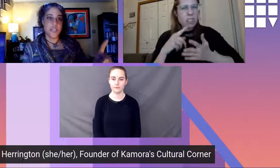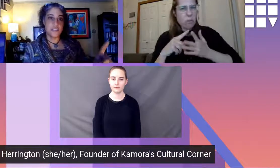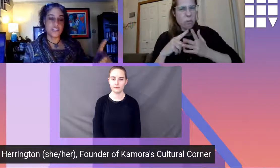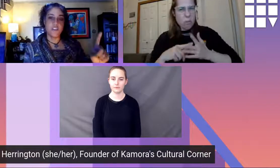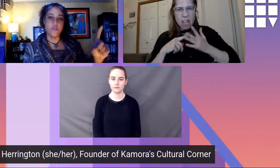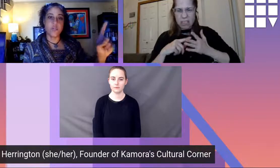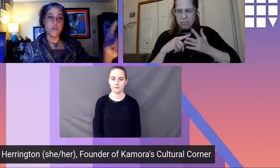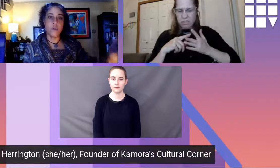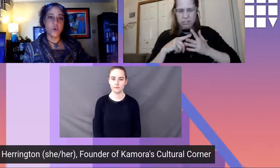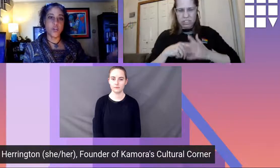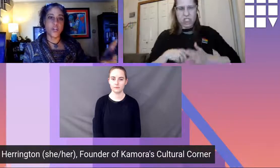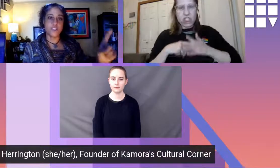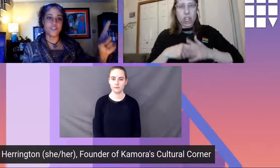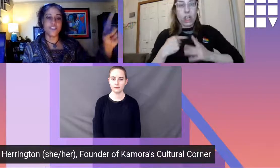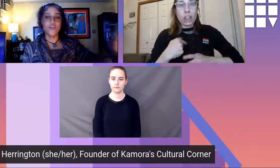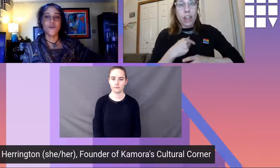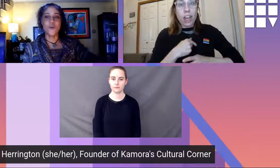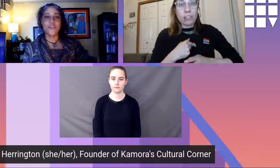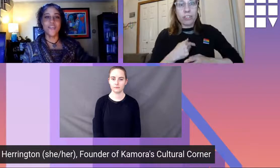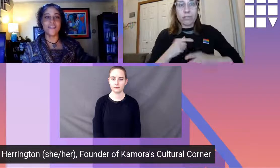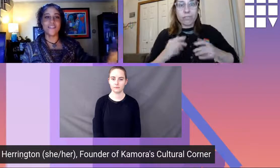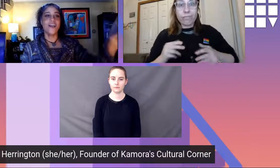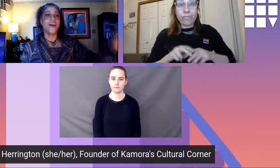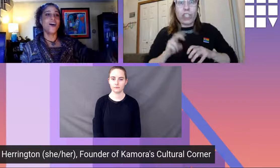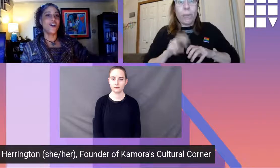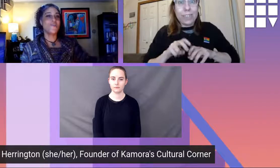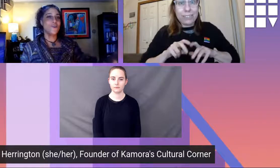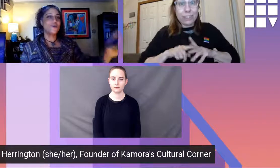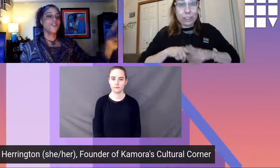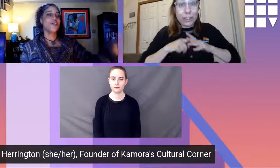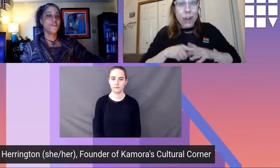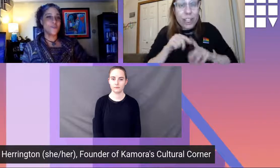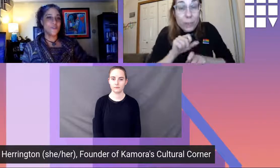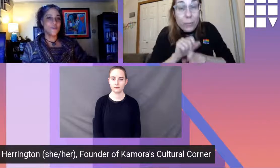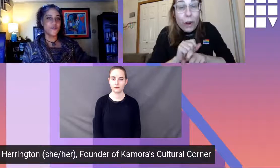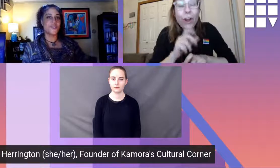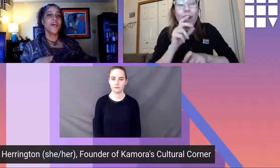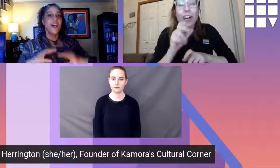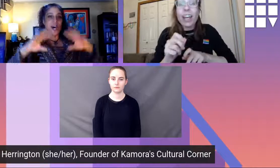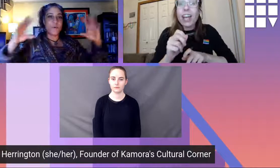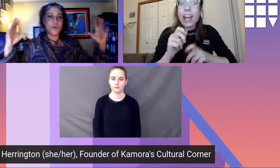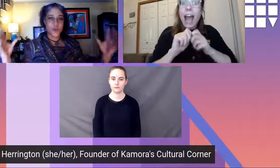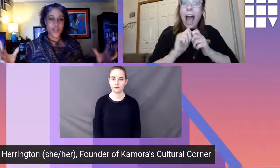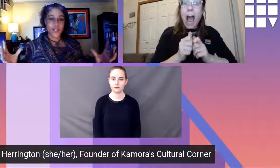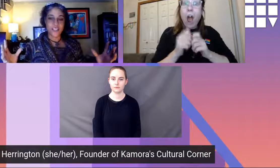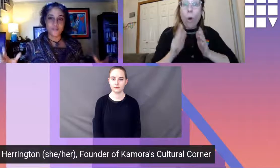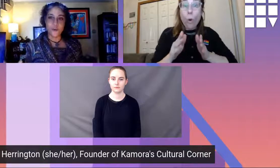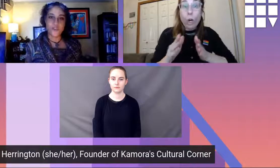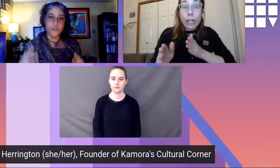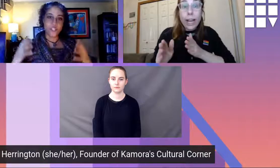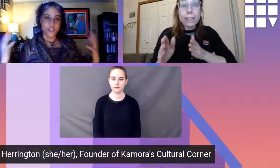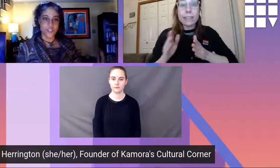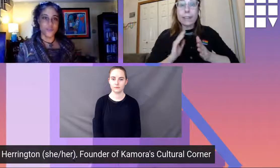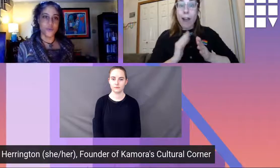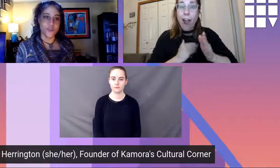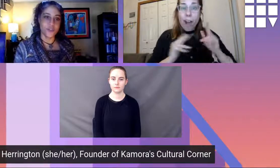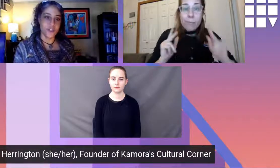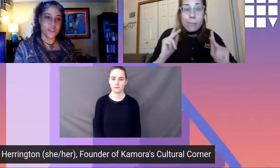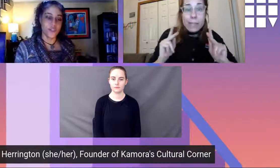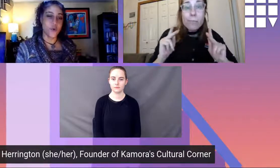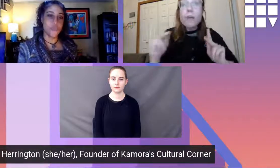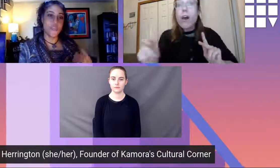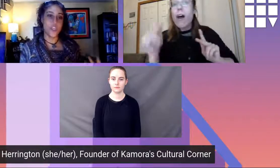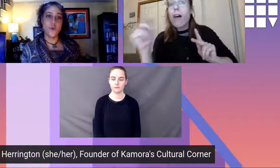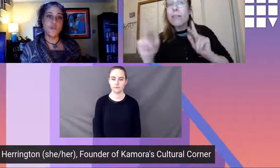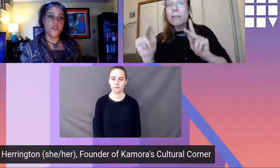next space of becoming organizers and organizing our folks, other folks, but organizing folks for a much larger and greater